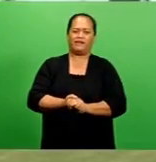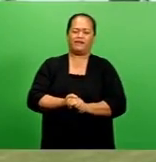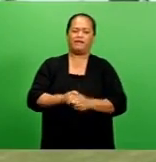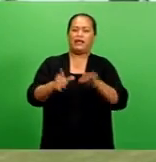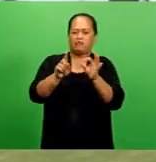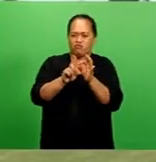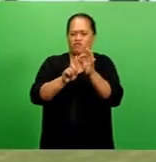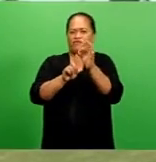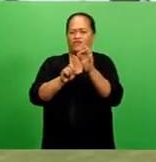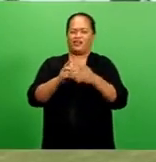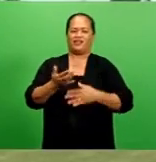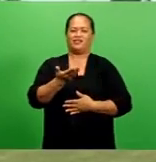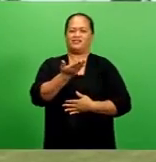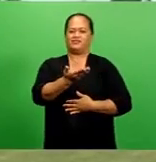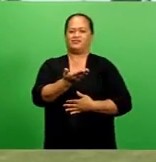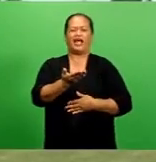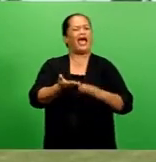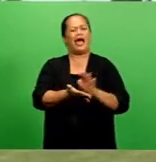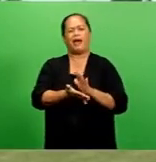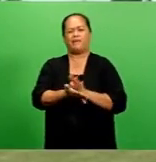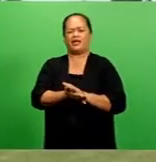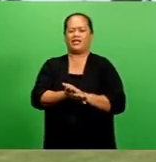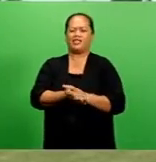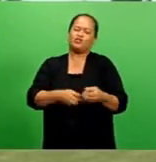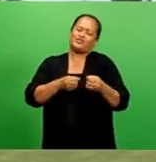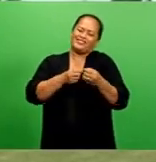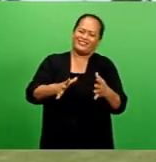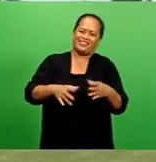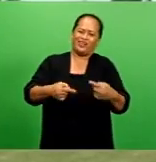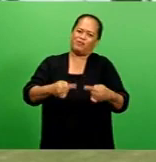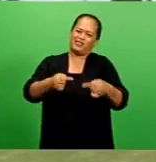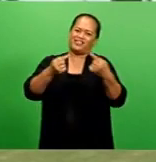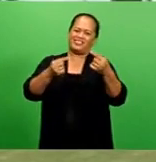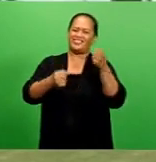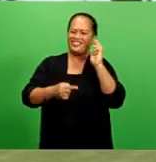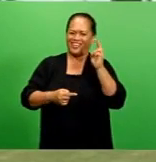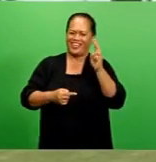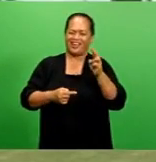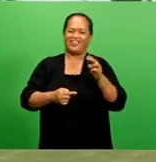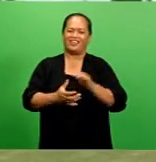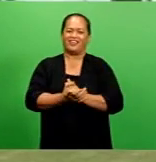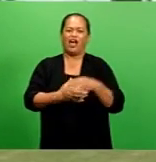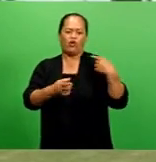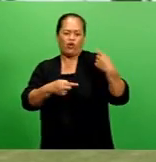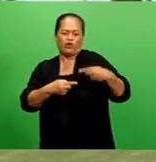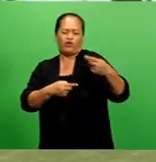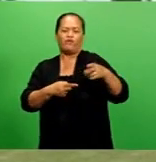happy to be starting our competition again, continuing from last year. So